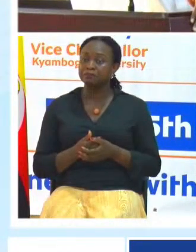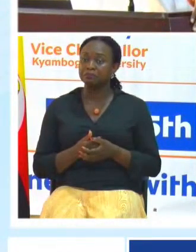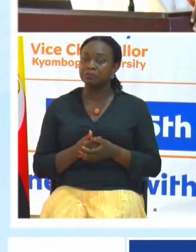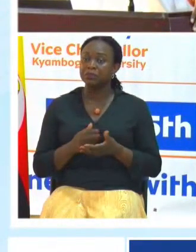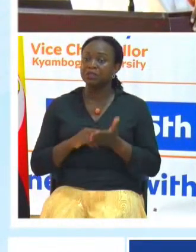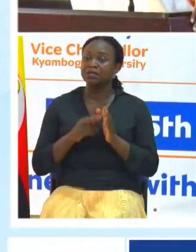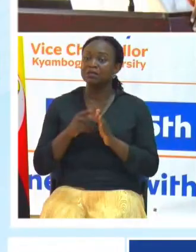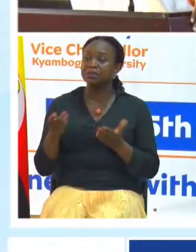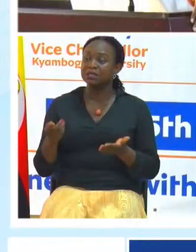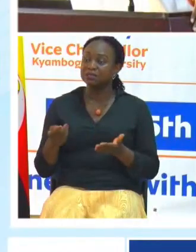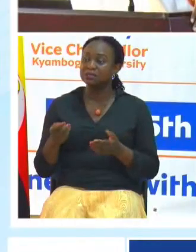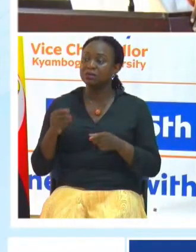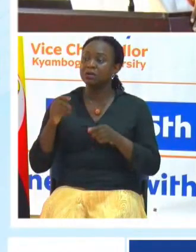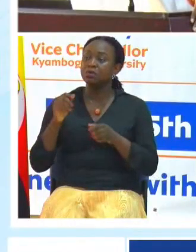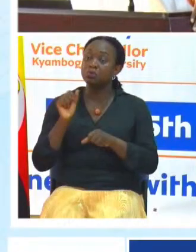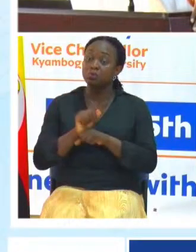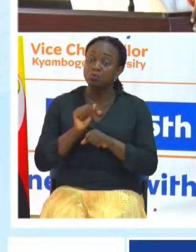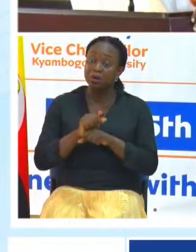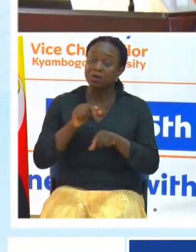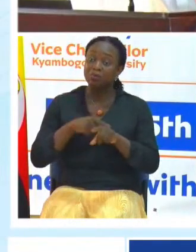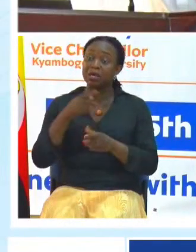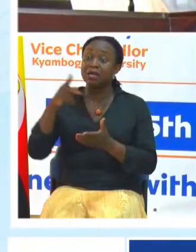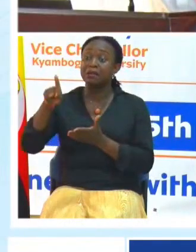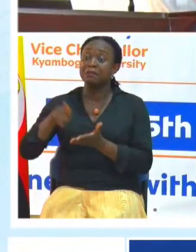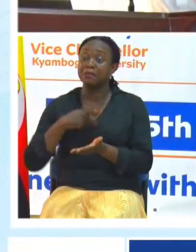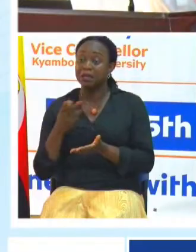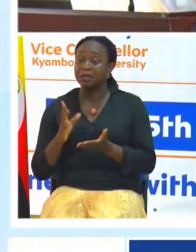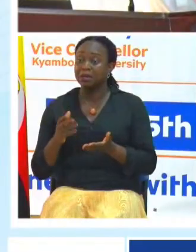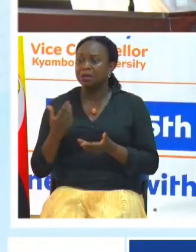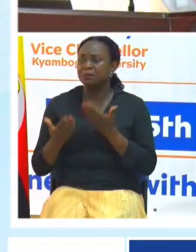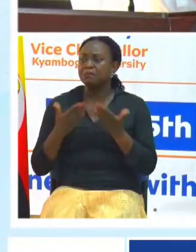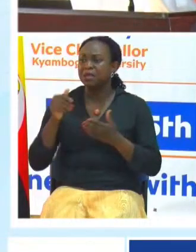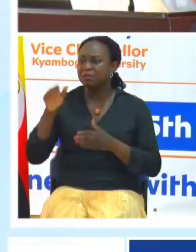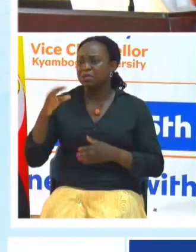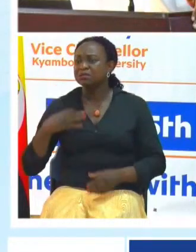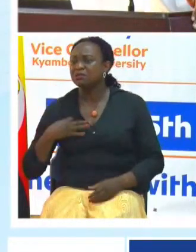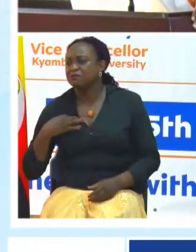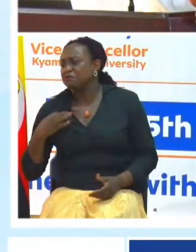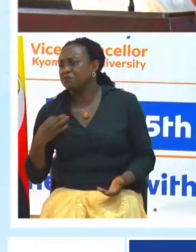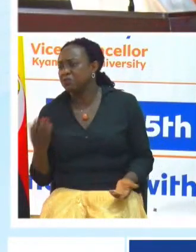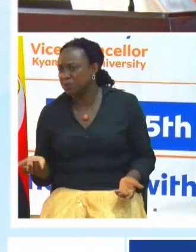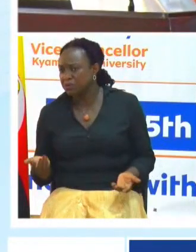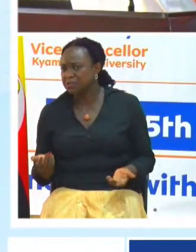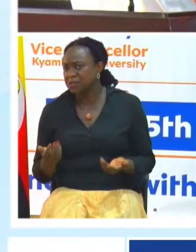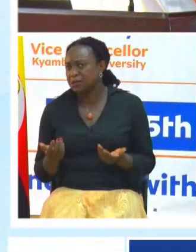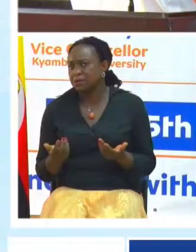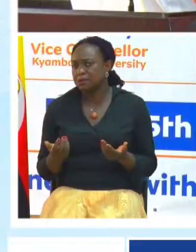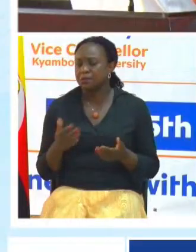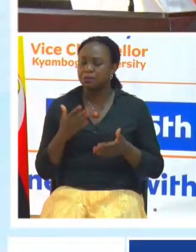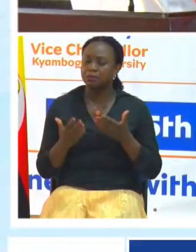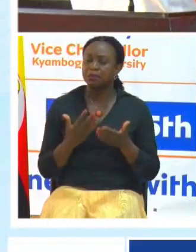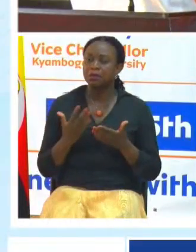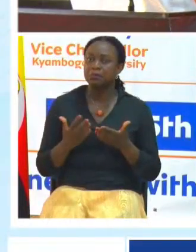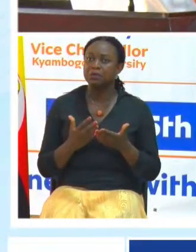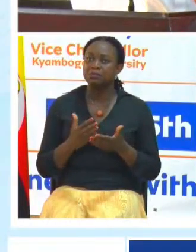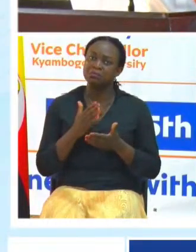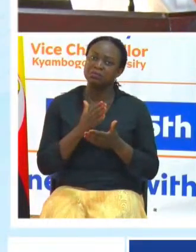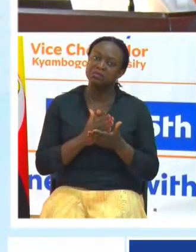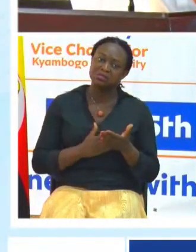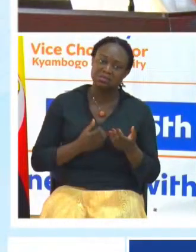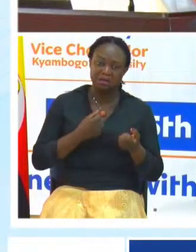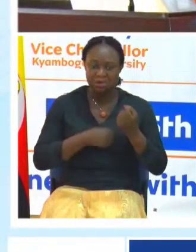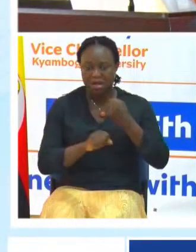when you were paid. Okay, you could be volunteering. You could be doing some